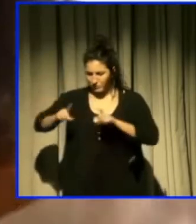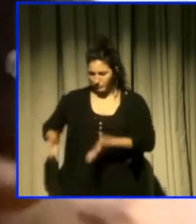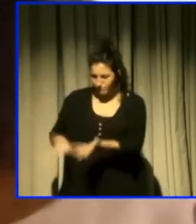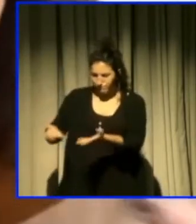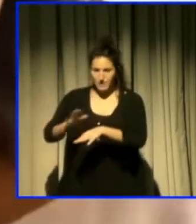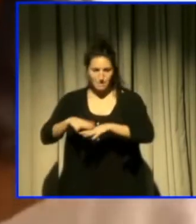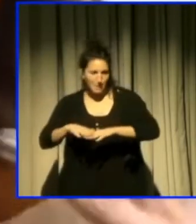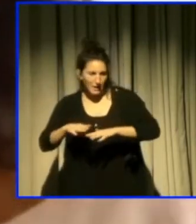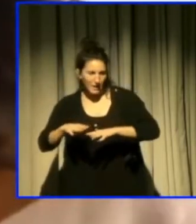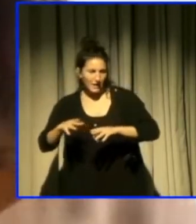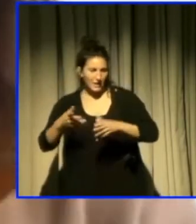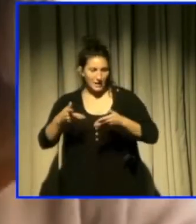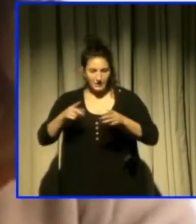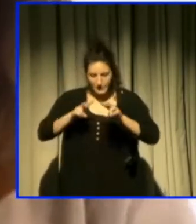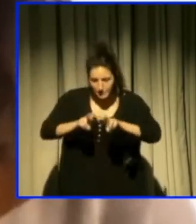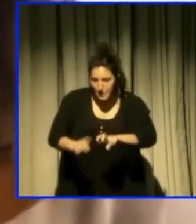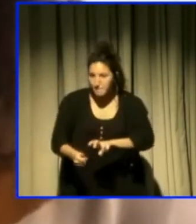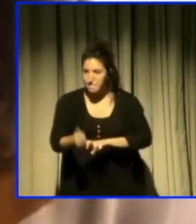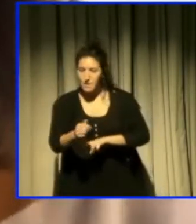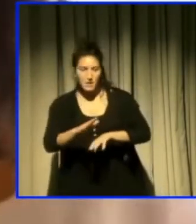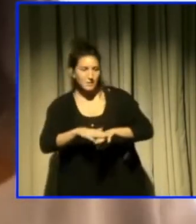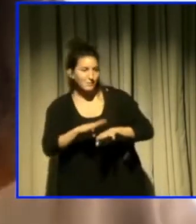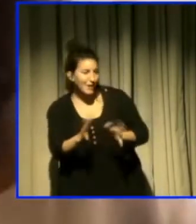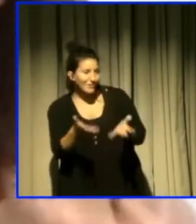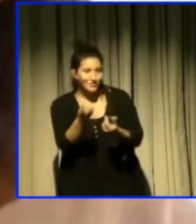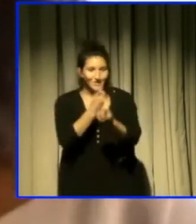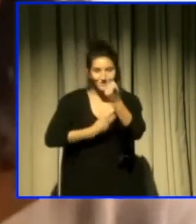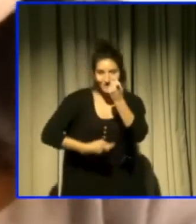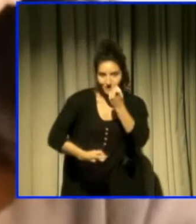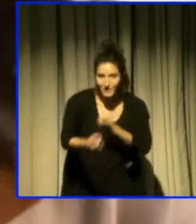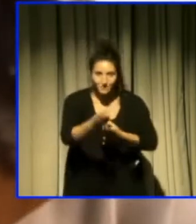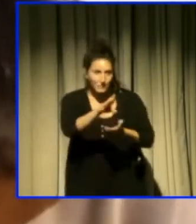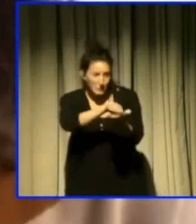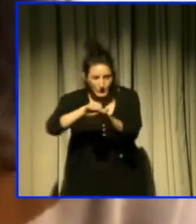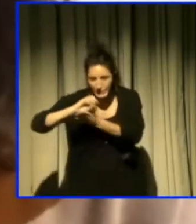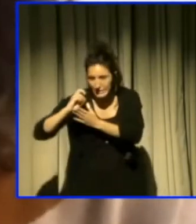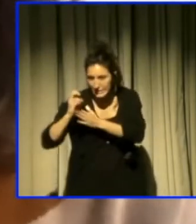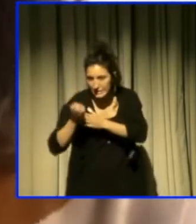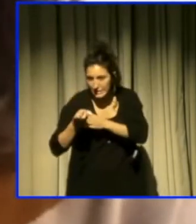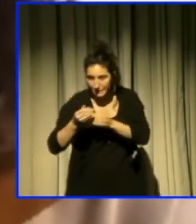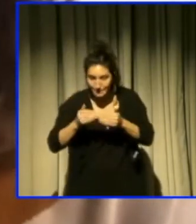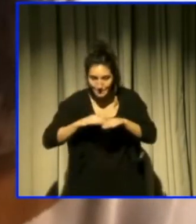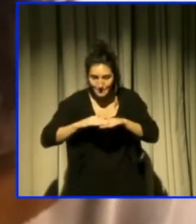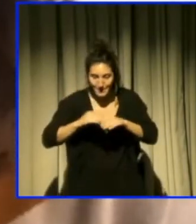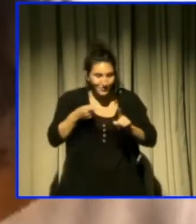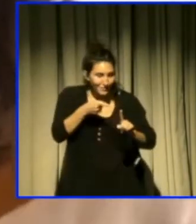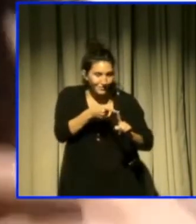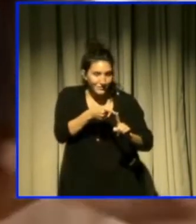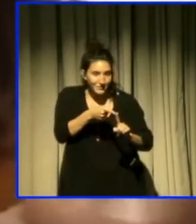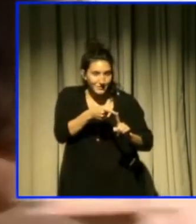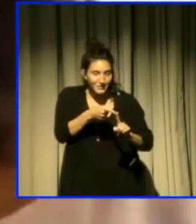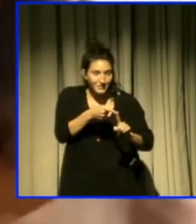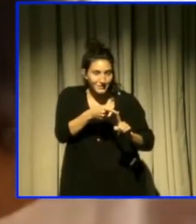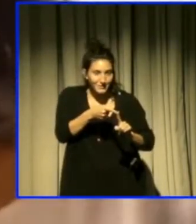a lot of inspiring and new information in from the outside in to enable you to get a